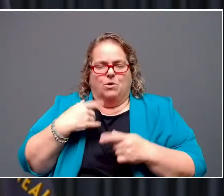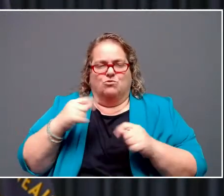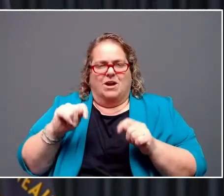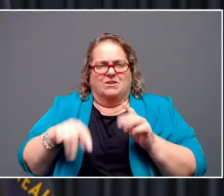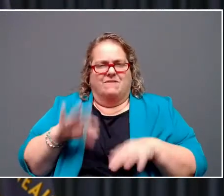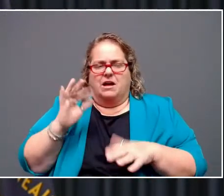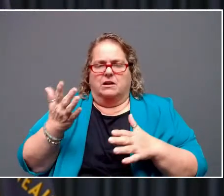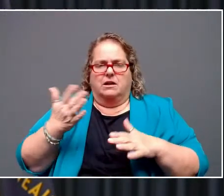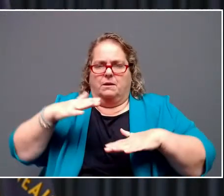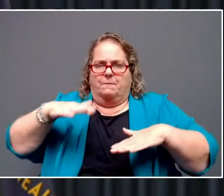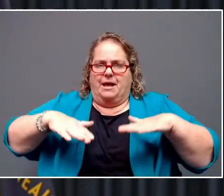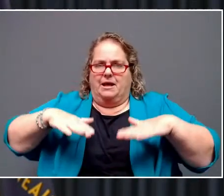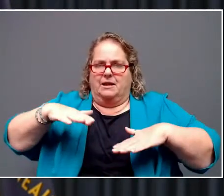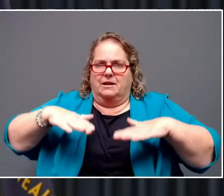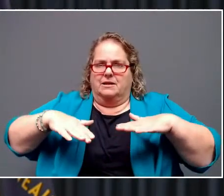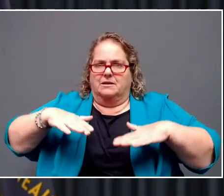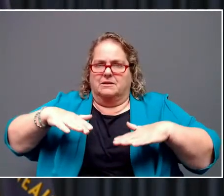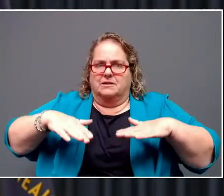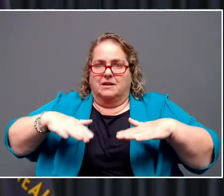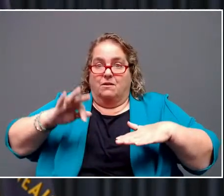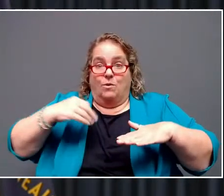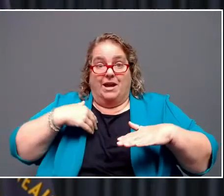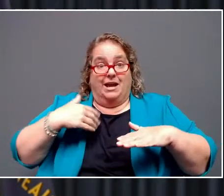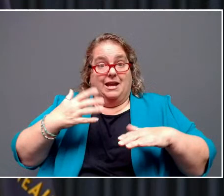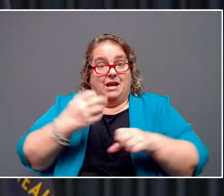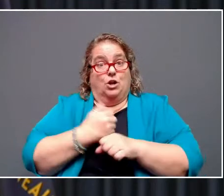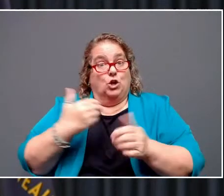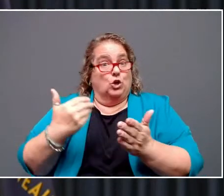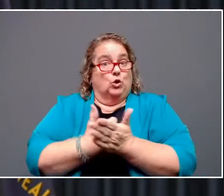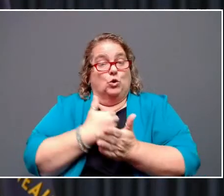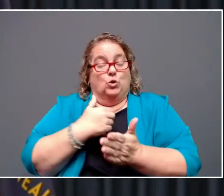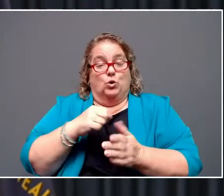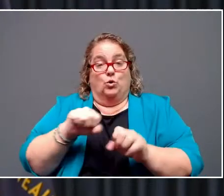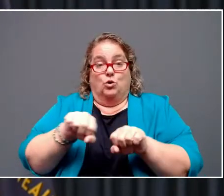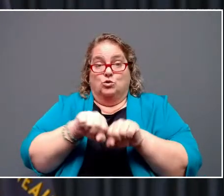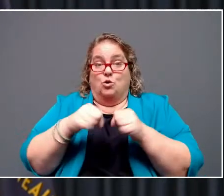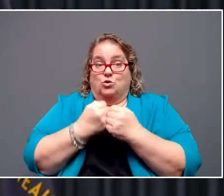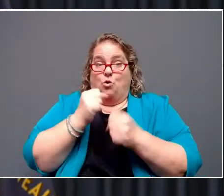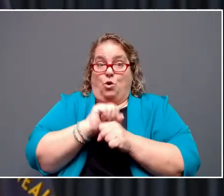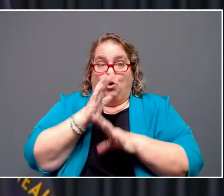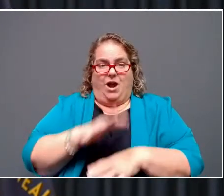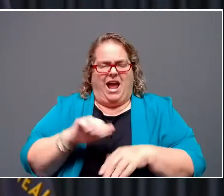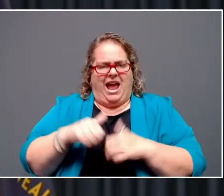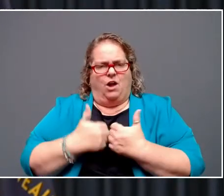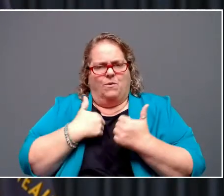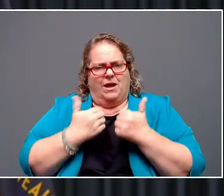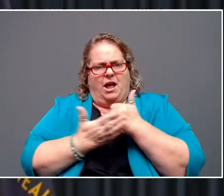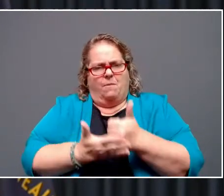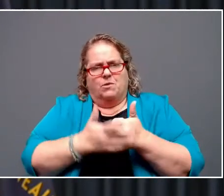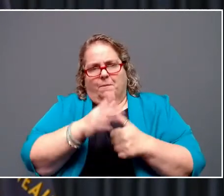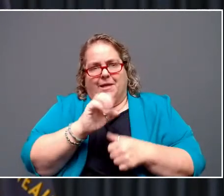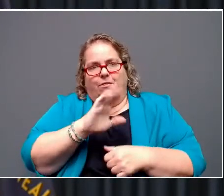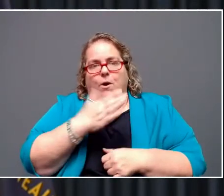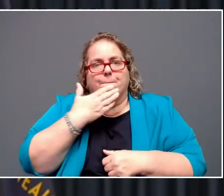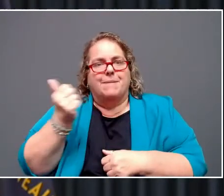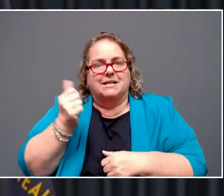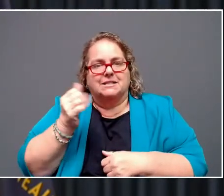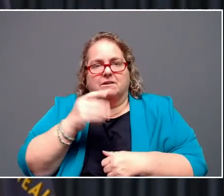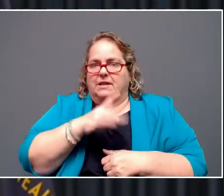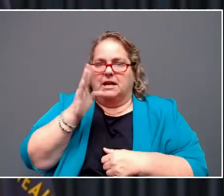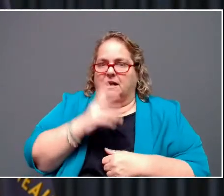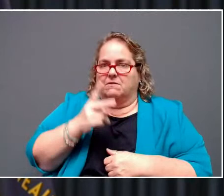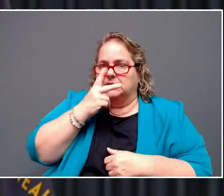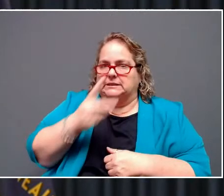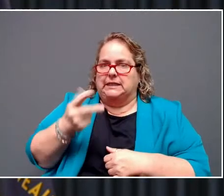balance, right? If we get a brand new social worker, how do we help them be their very best if they never see anybody